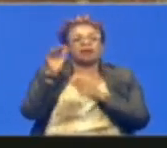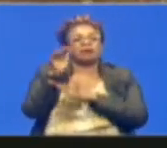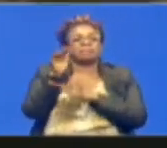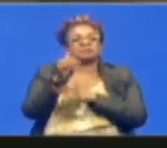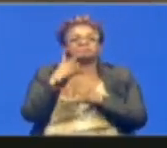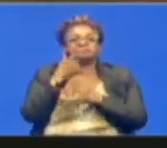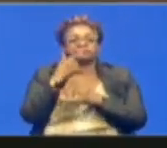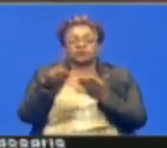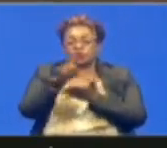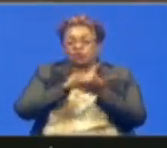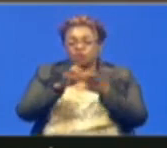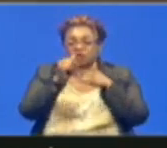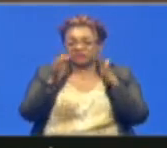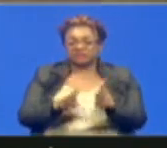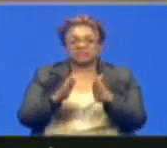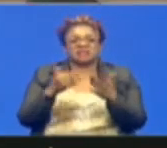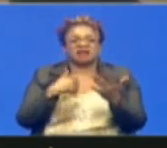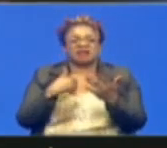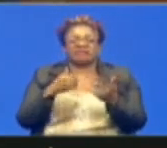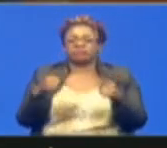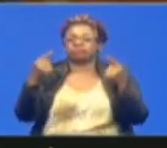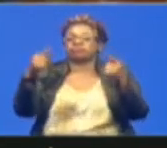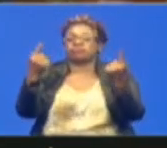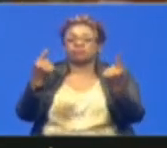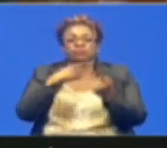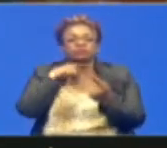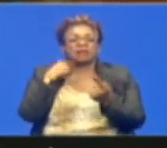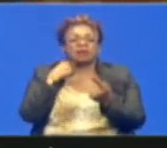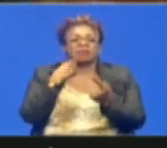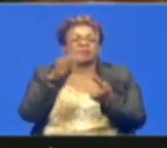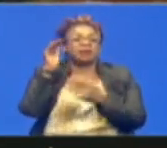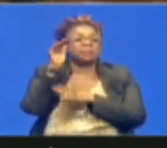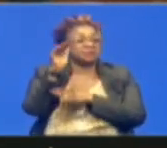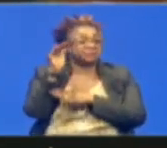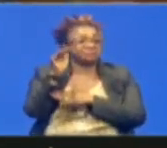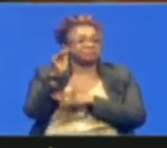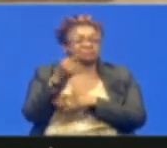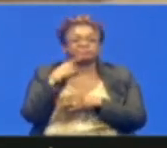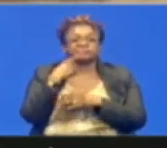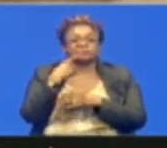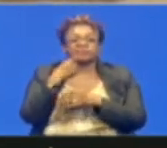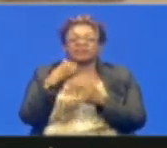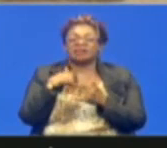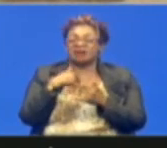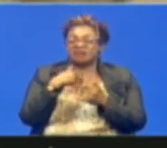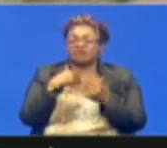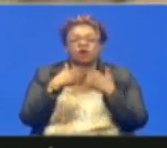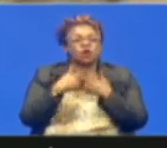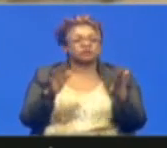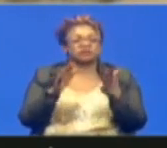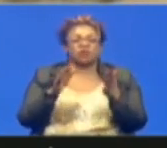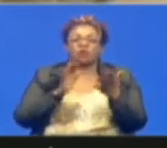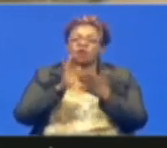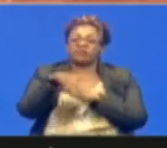had incited, or rather have incited, the community to kill their camels. The herders say they have incurred losses amounting to over 50